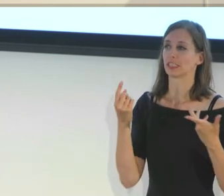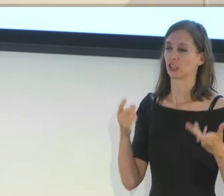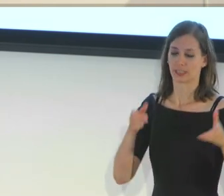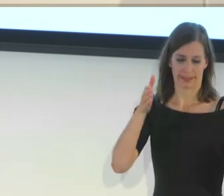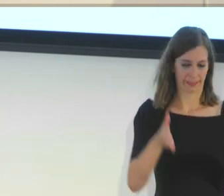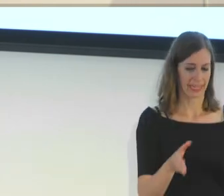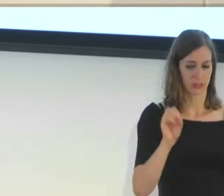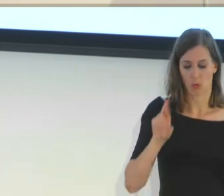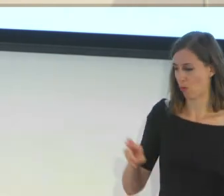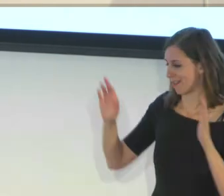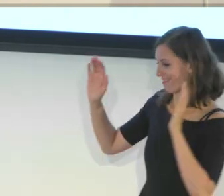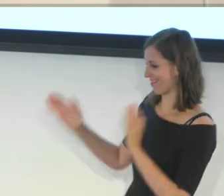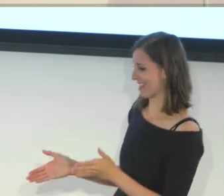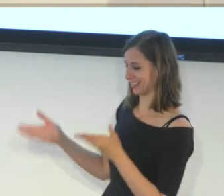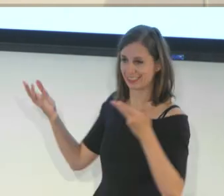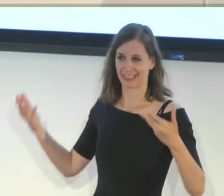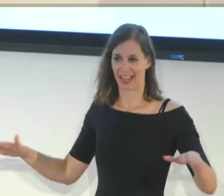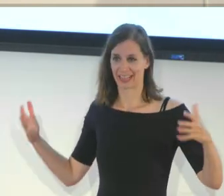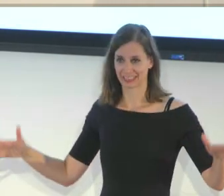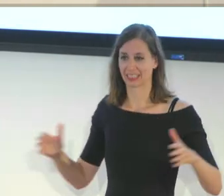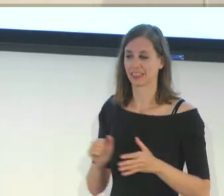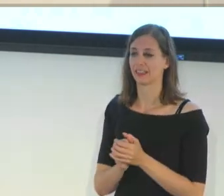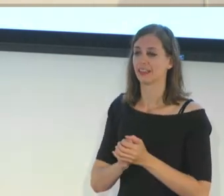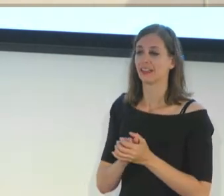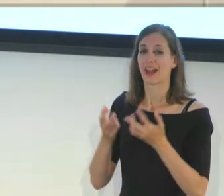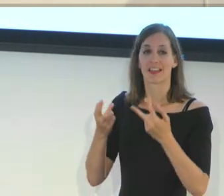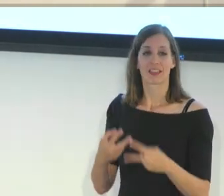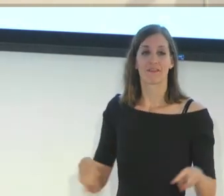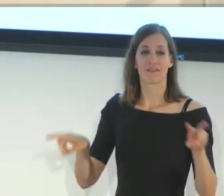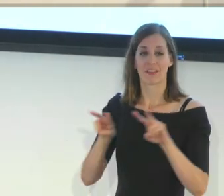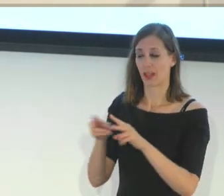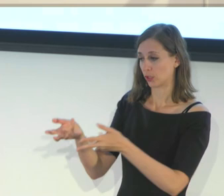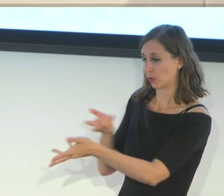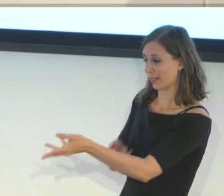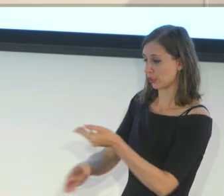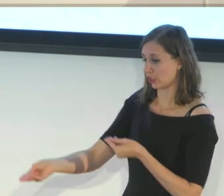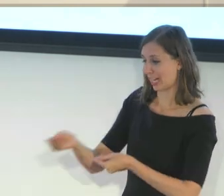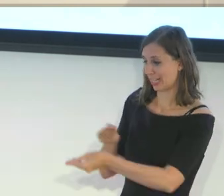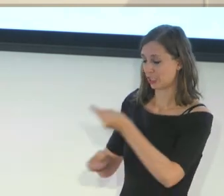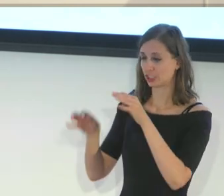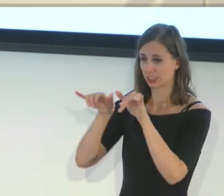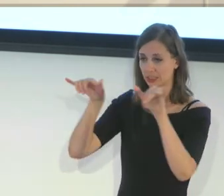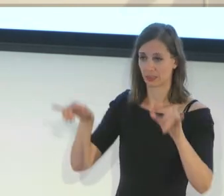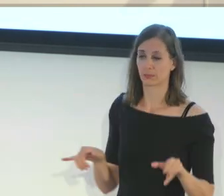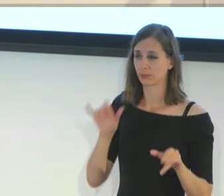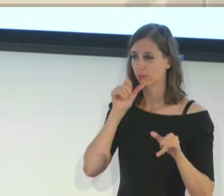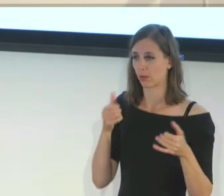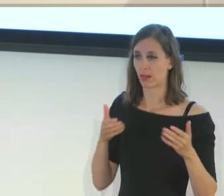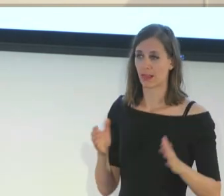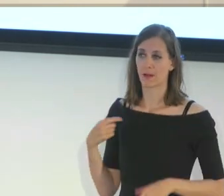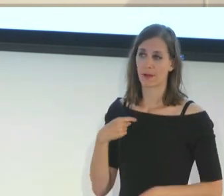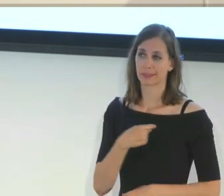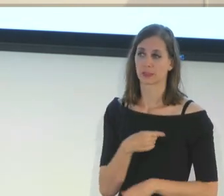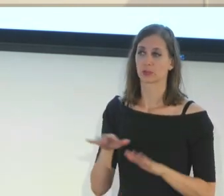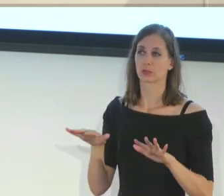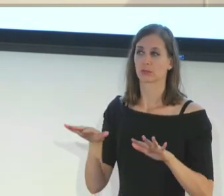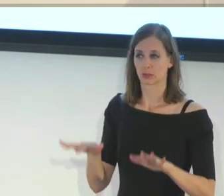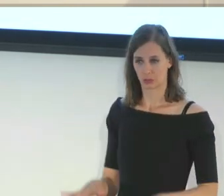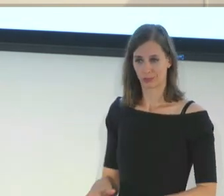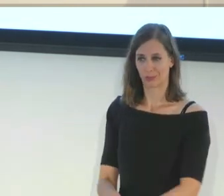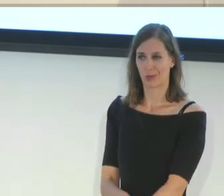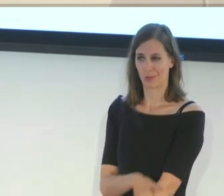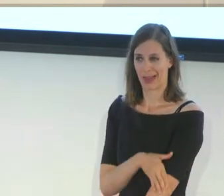lot of places where the value exchange systems that we've built don't enable us to slow down